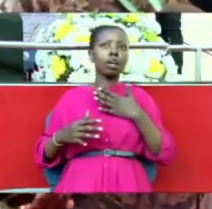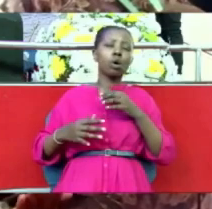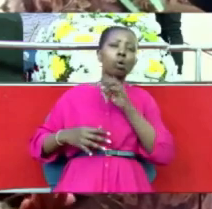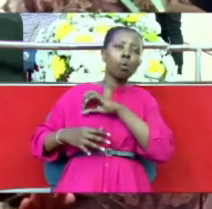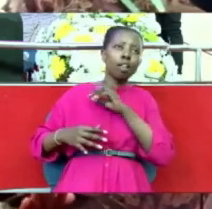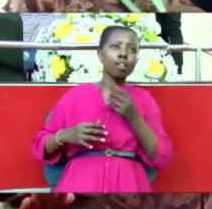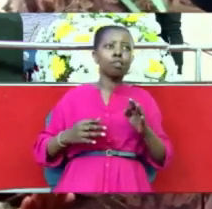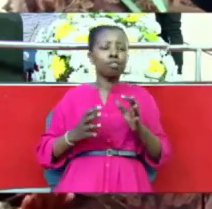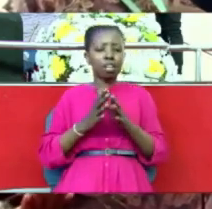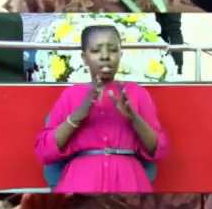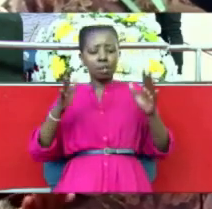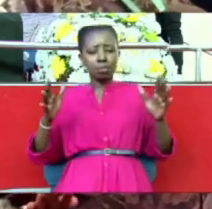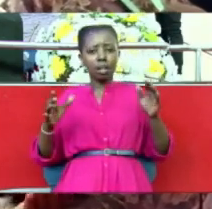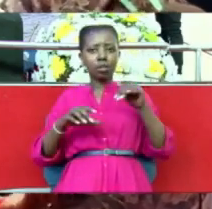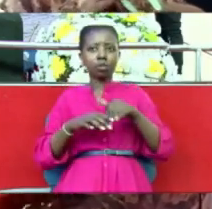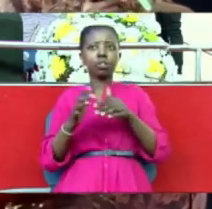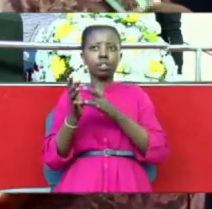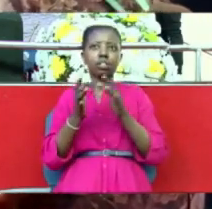Wells of expansion.